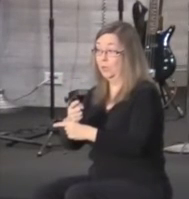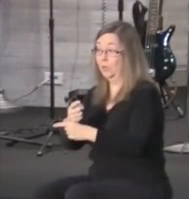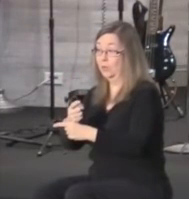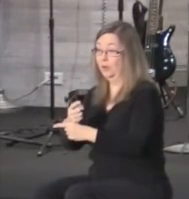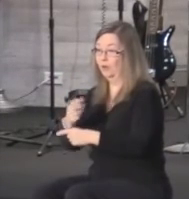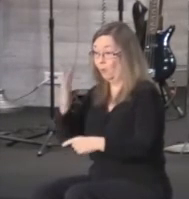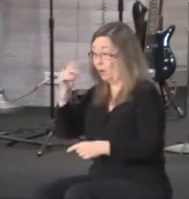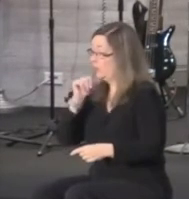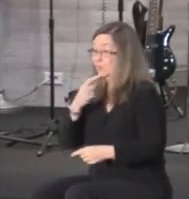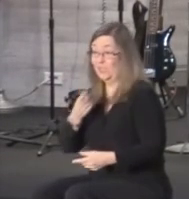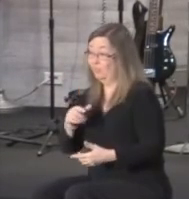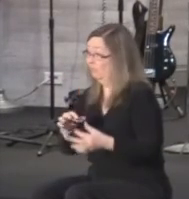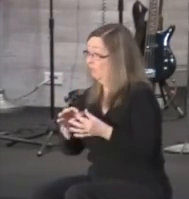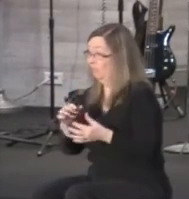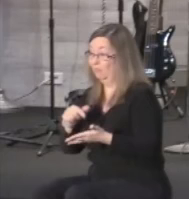Why aren't we saying them?